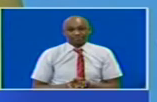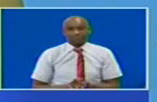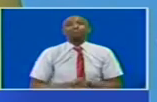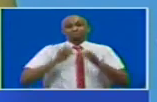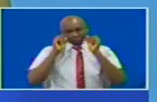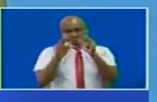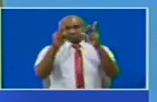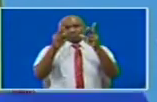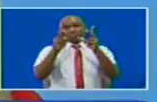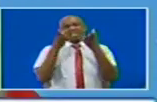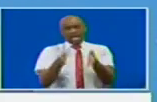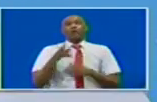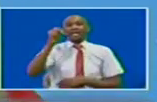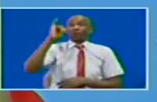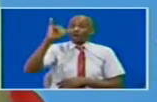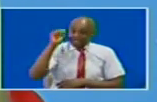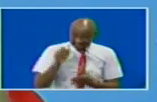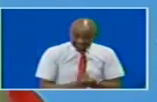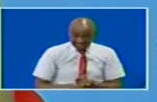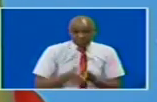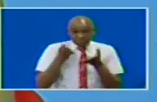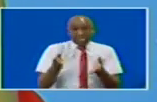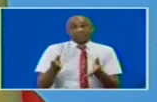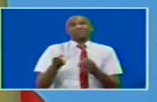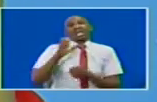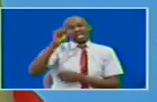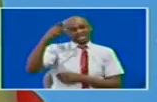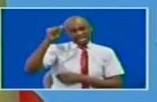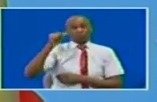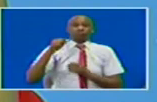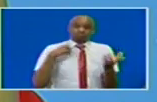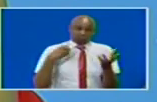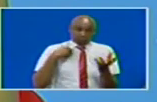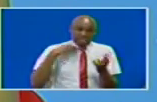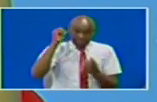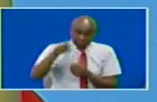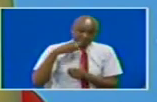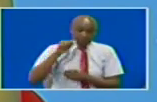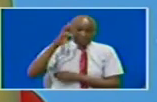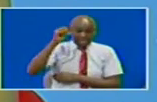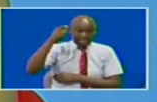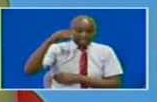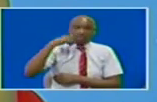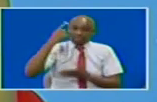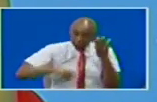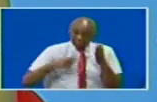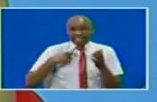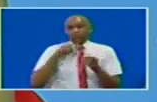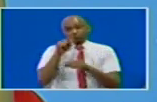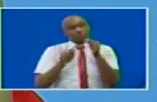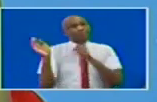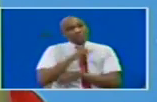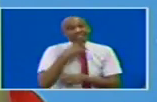All right, to the NYS saga, and Elgeyo Marakwet Senator Kipchumba Murkomen is fighting back following the latest allegations that